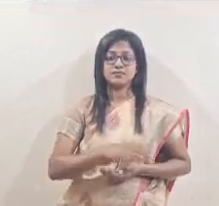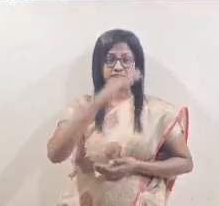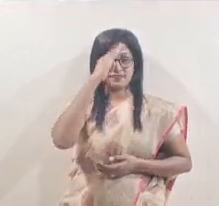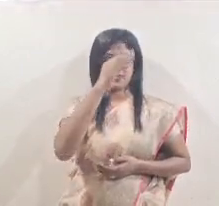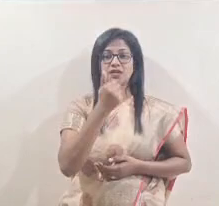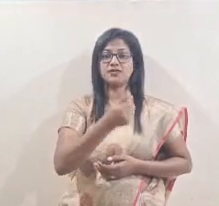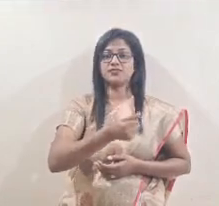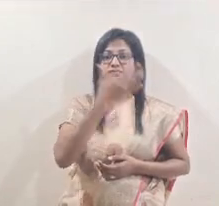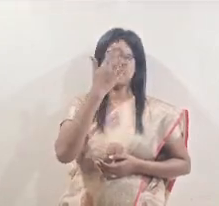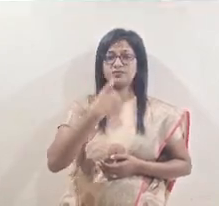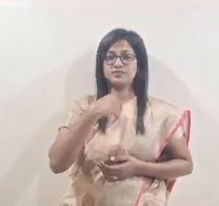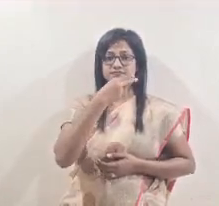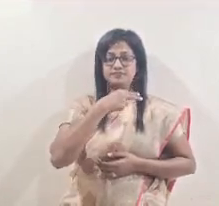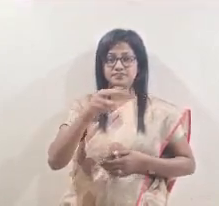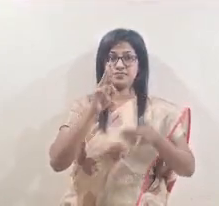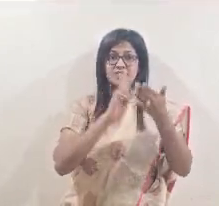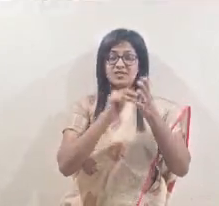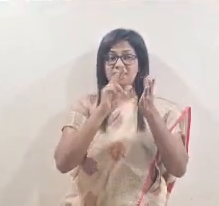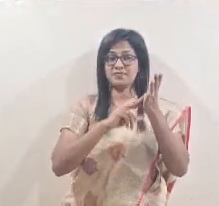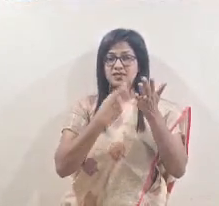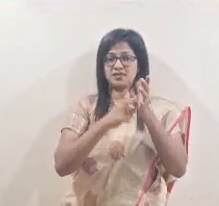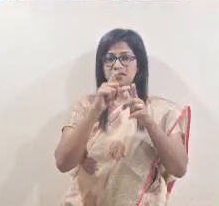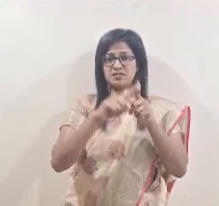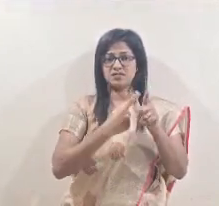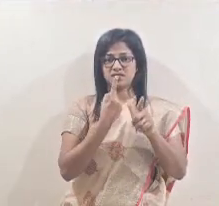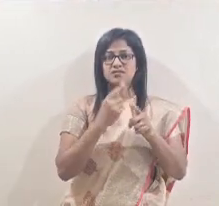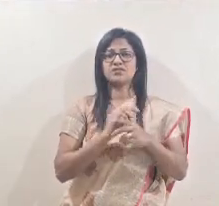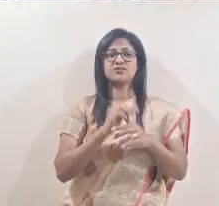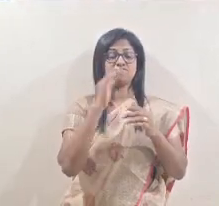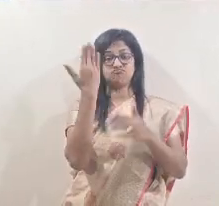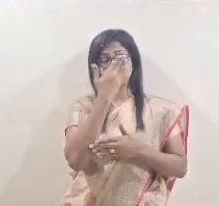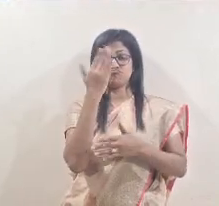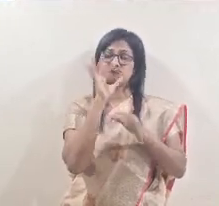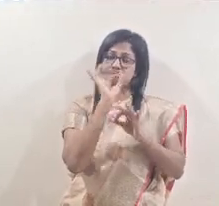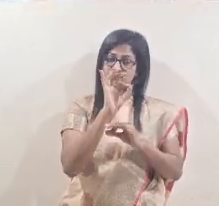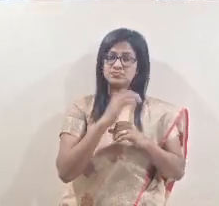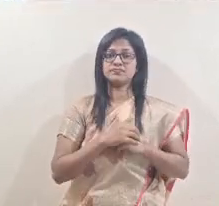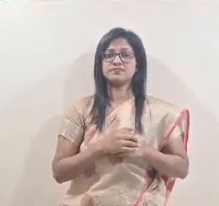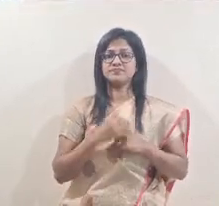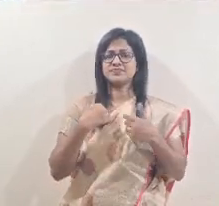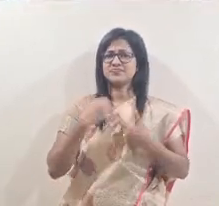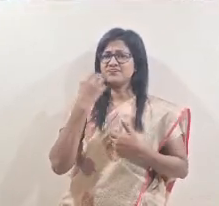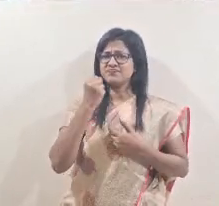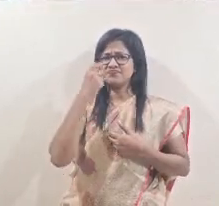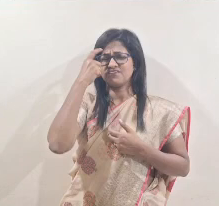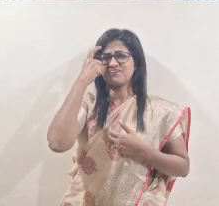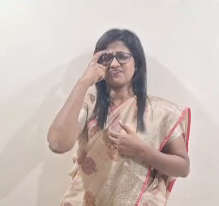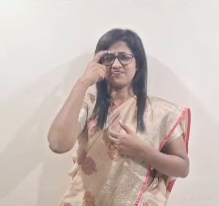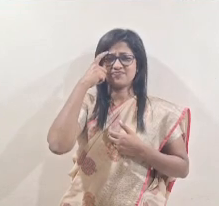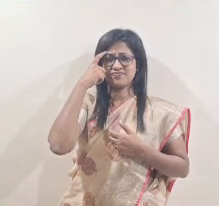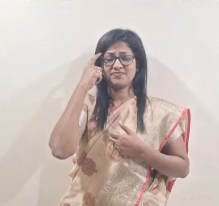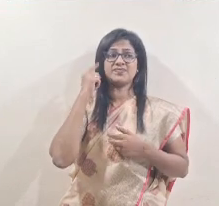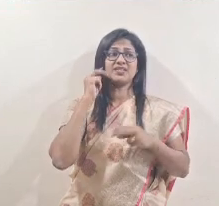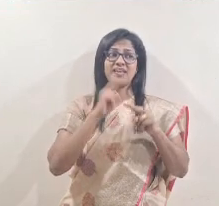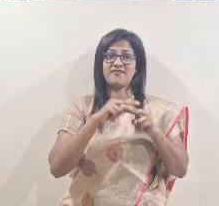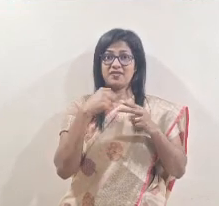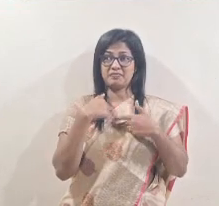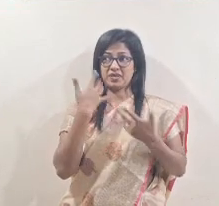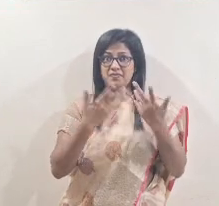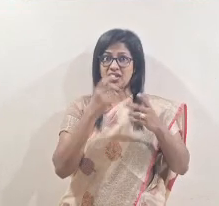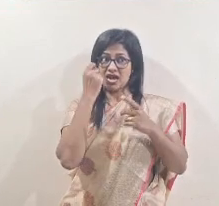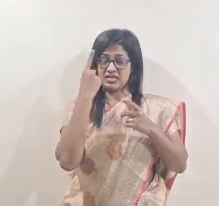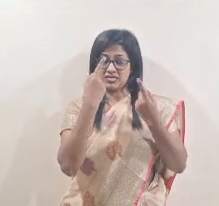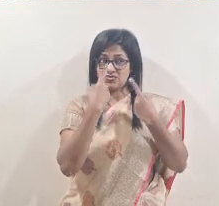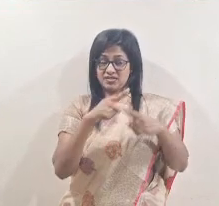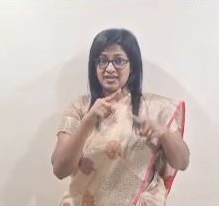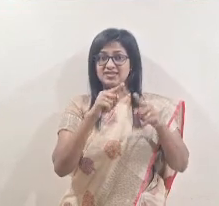Hi, good morning. My name is Manraj from Unitrans. A nice presentation. Thank you. I was wondering that if I understood correctly,